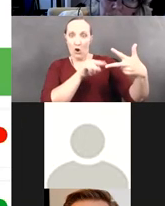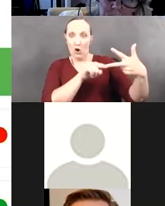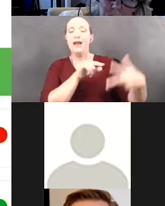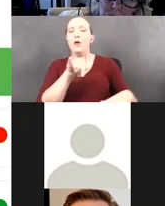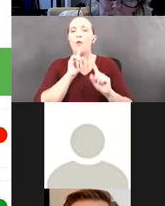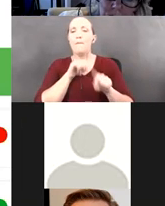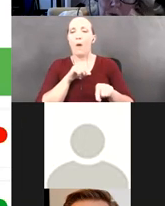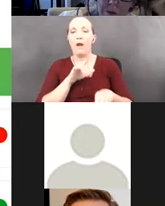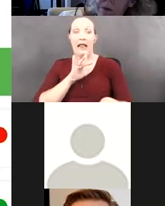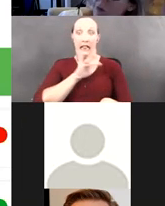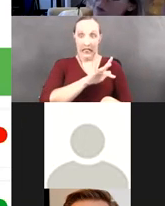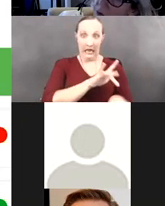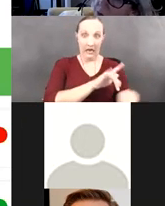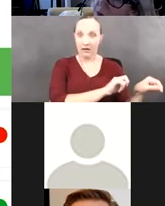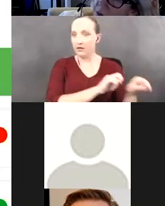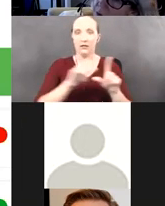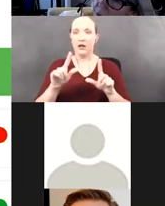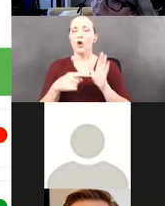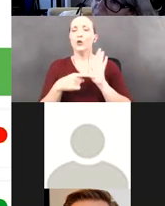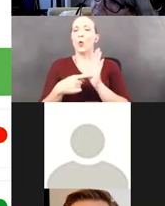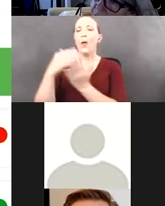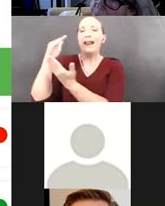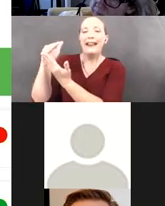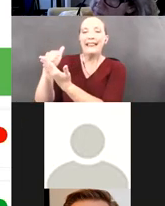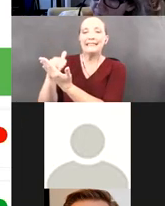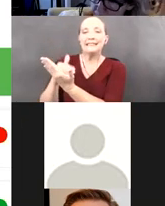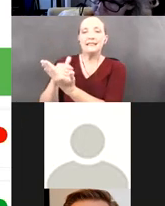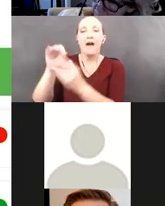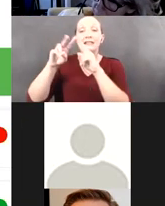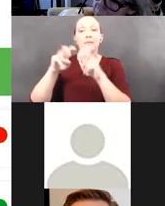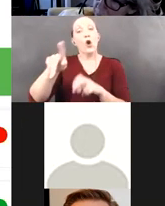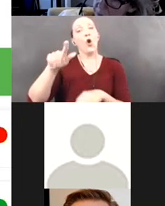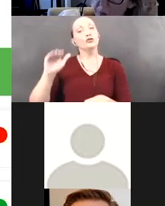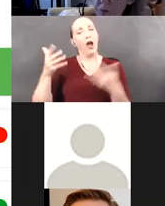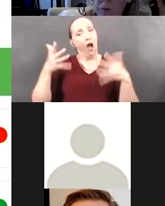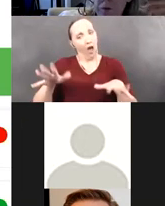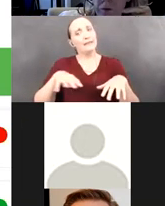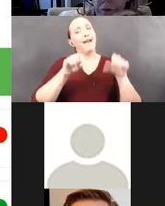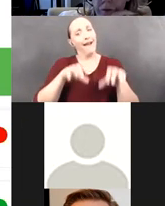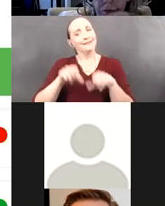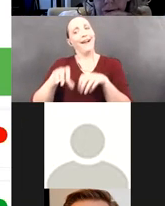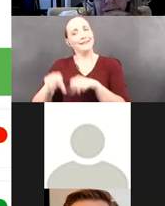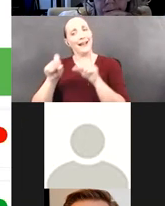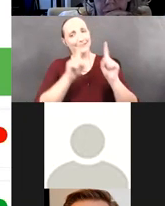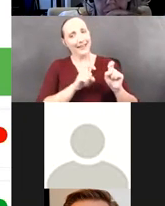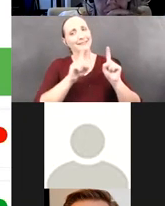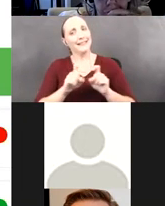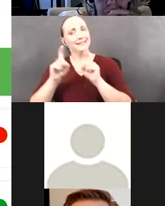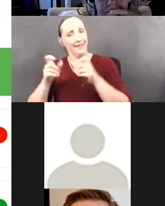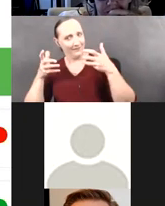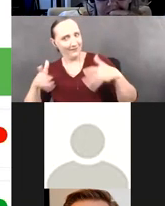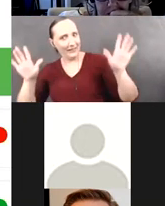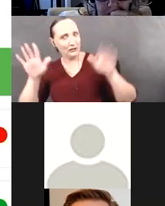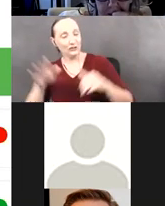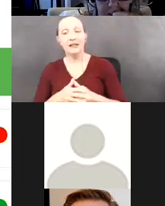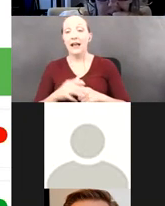de This la will take you pantalla. to a list of Esto the los lleva assessments a your una lista child de has los completed. exámenes que su hijo You ha will see the name completado. of the Va a assessment, ver el nombre del the